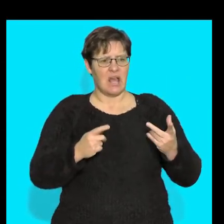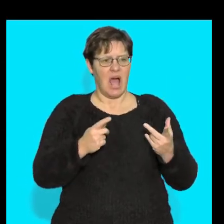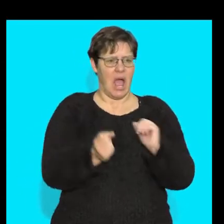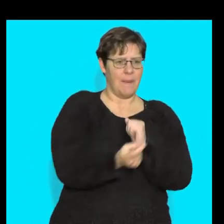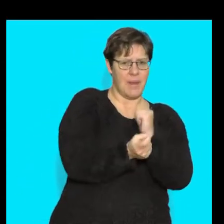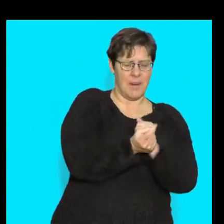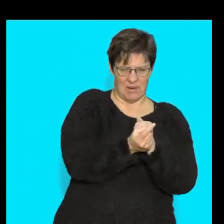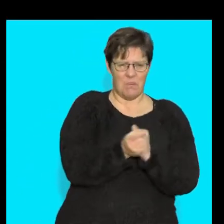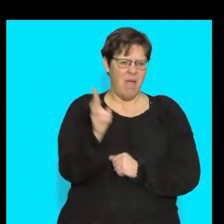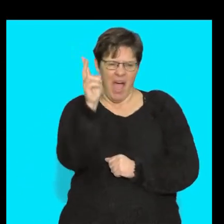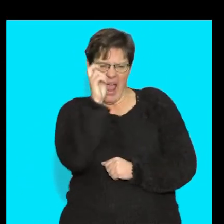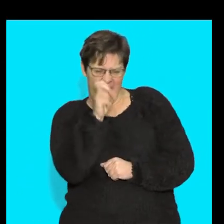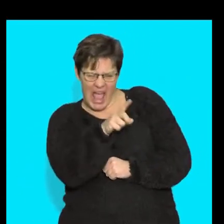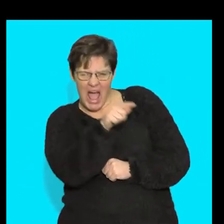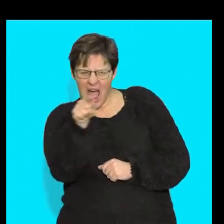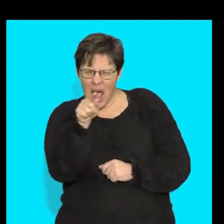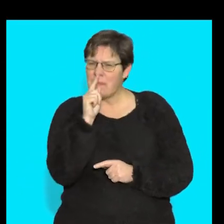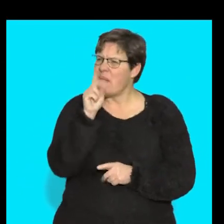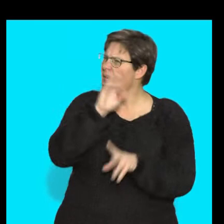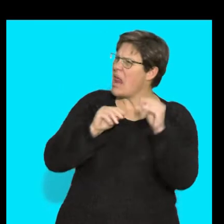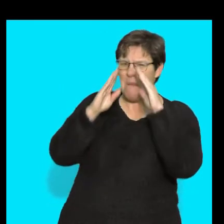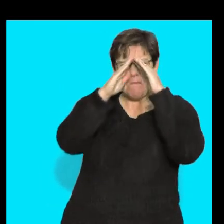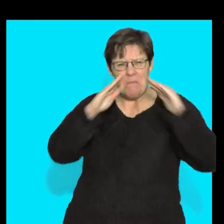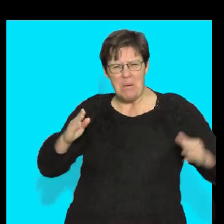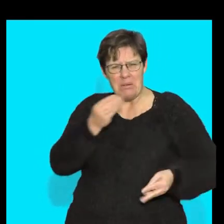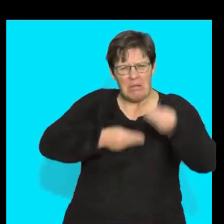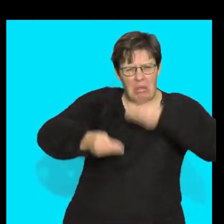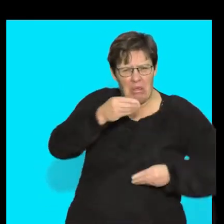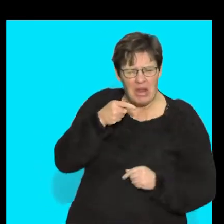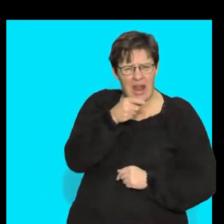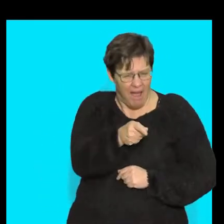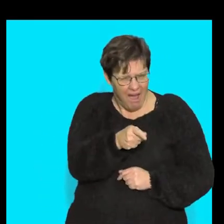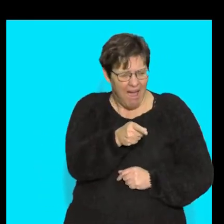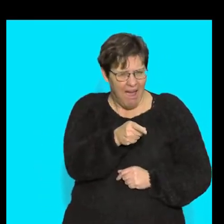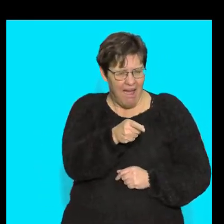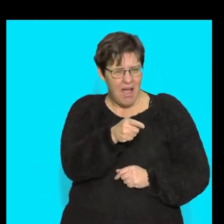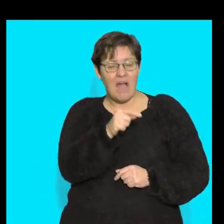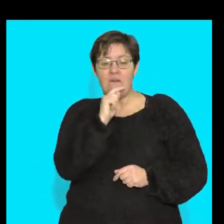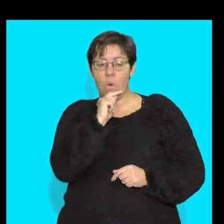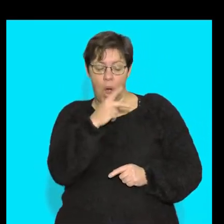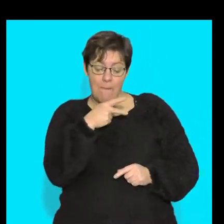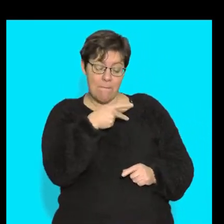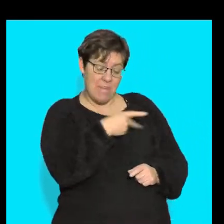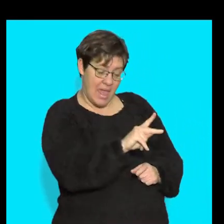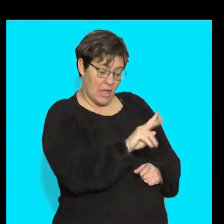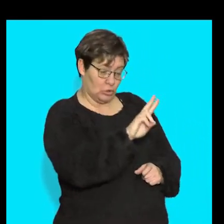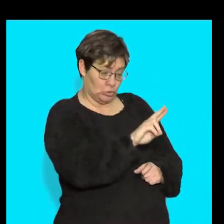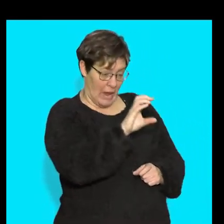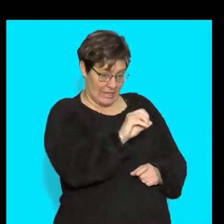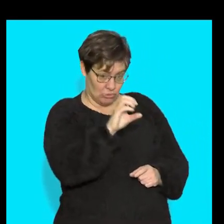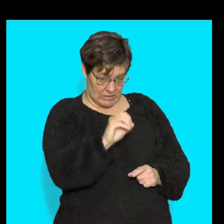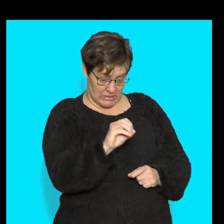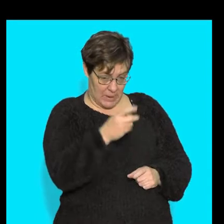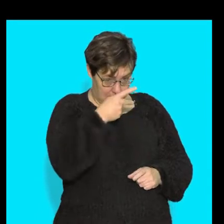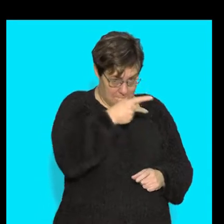normally hear our parents or our siblings saying, "Yay, there's a scheme where if you pay 200 rands